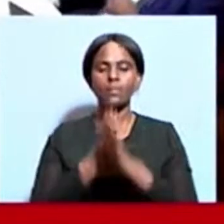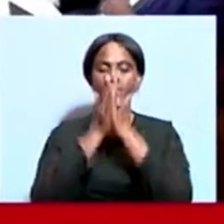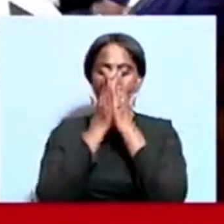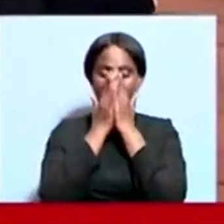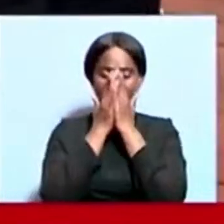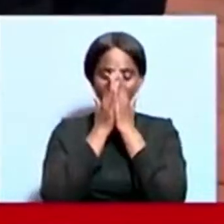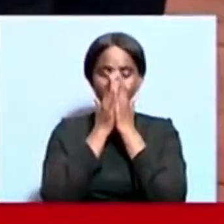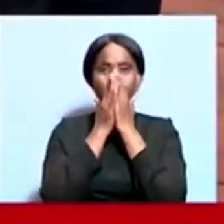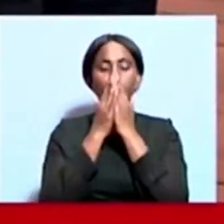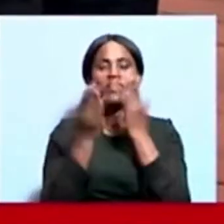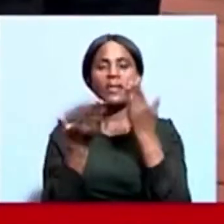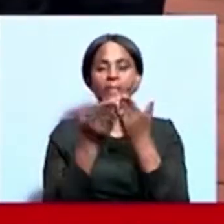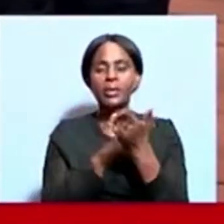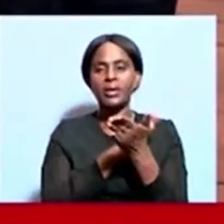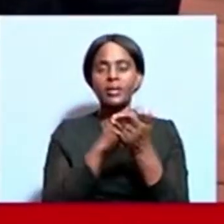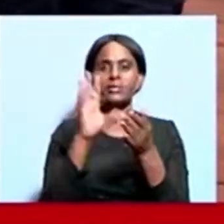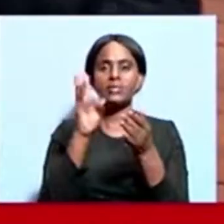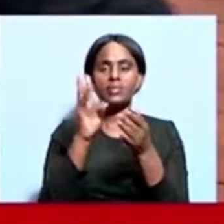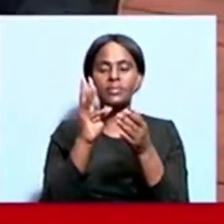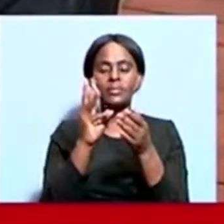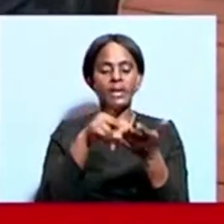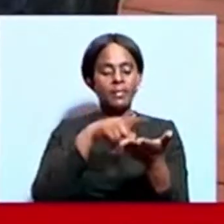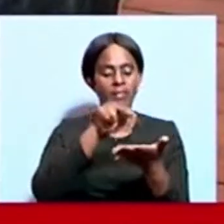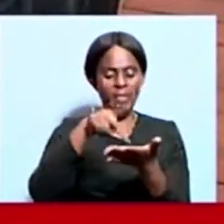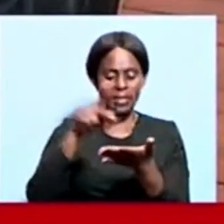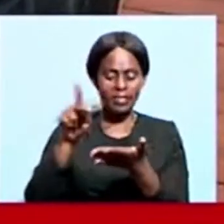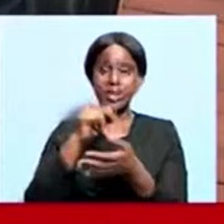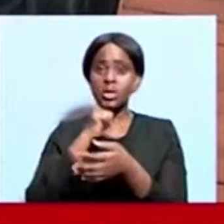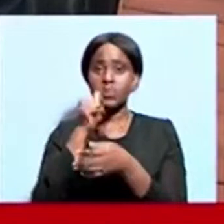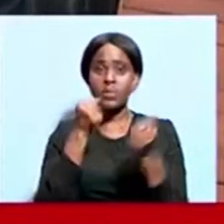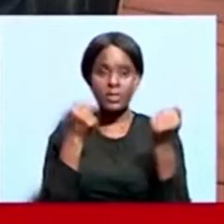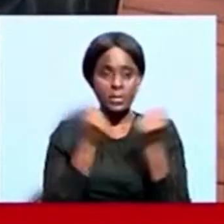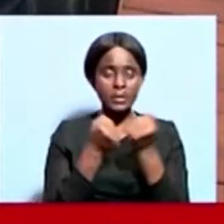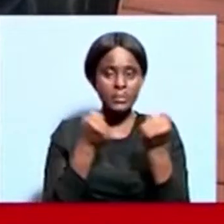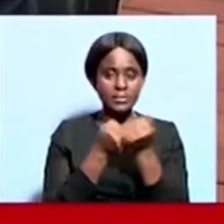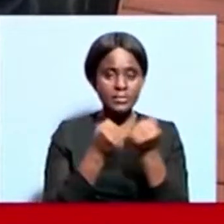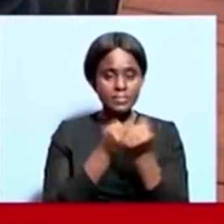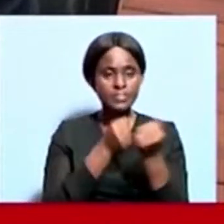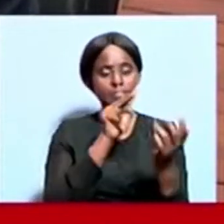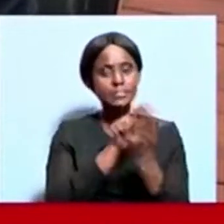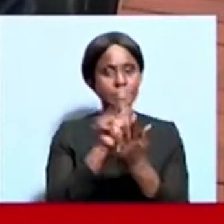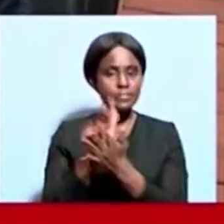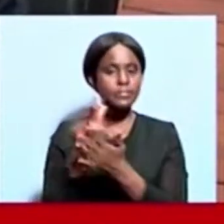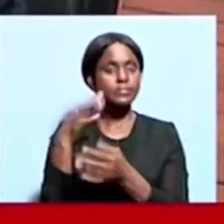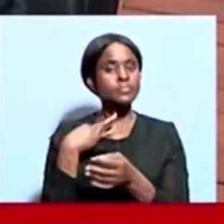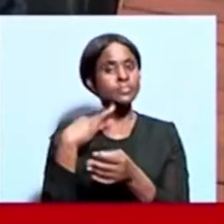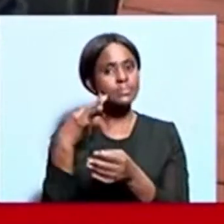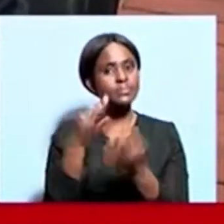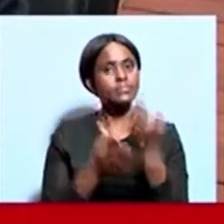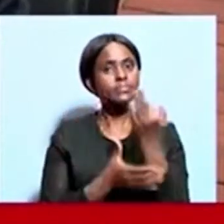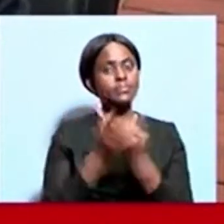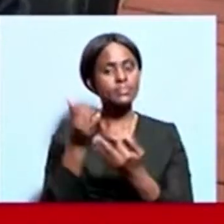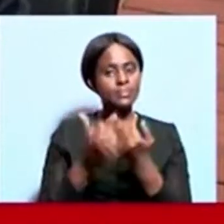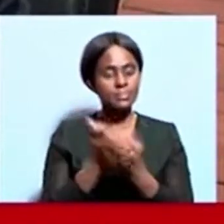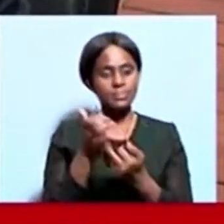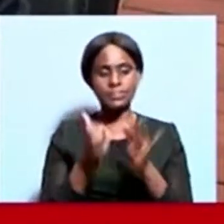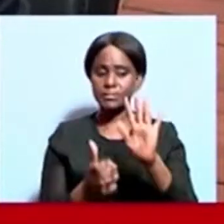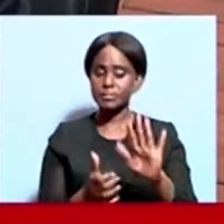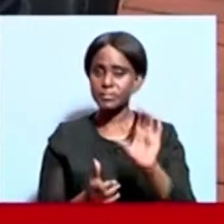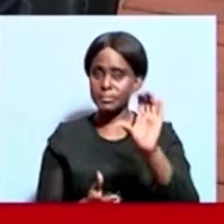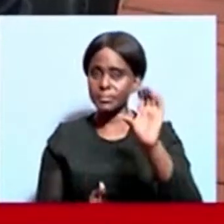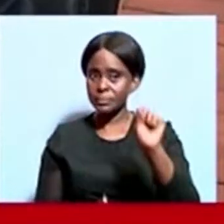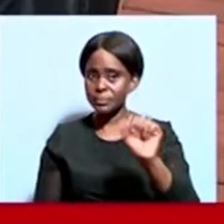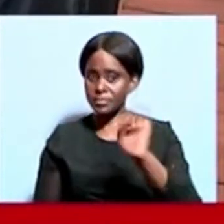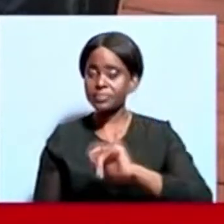Chair, page 6. Payments not supported by approved application forms. We are there, yes? Yes.